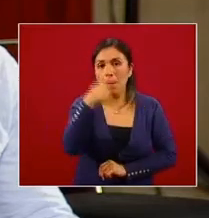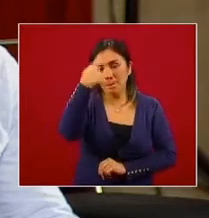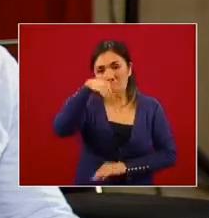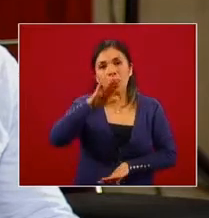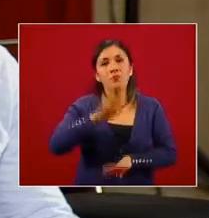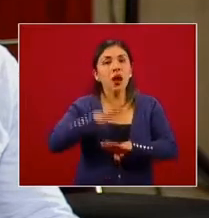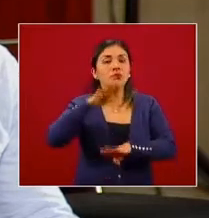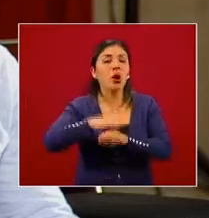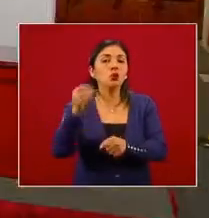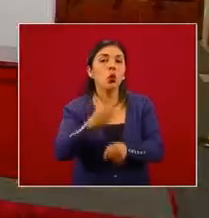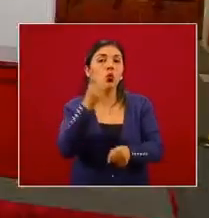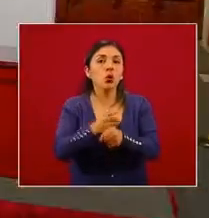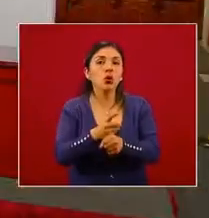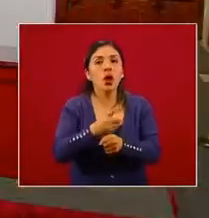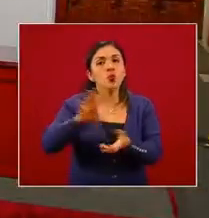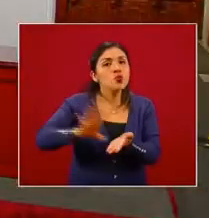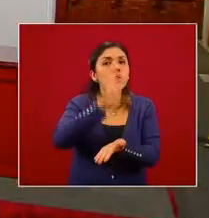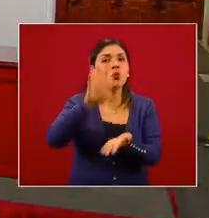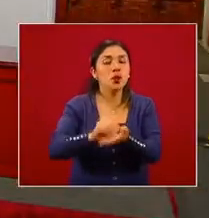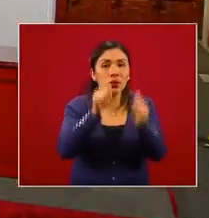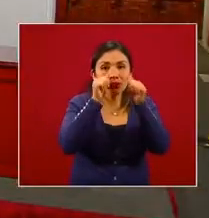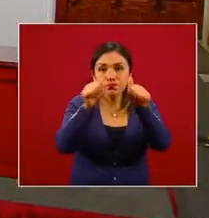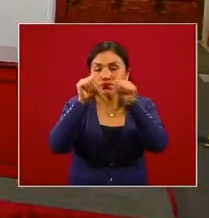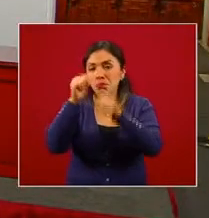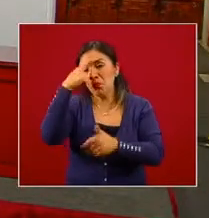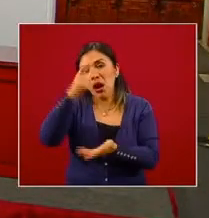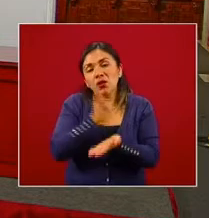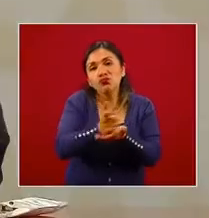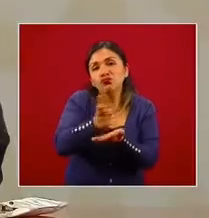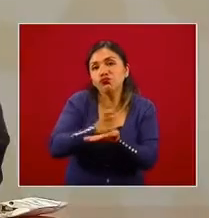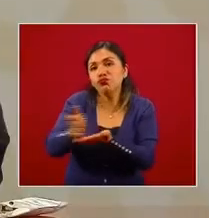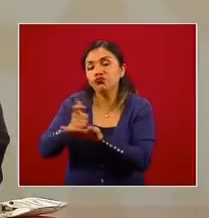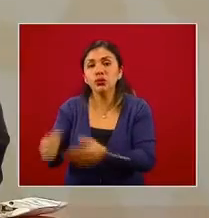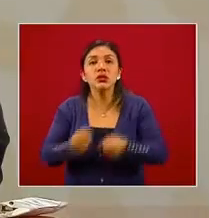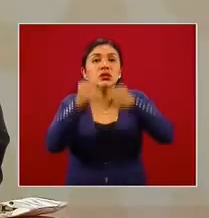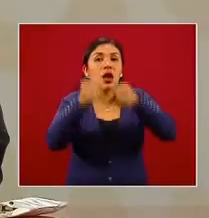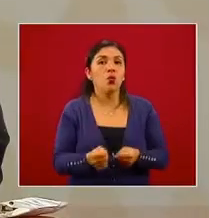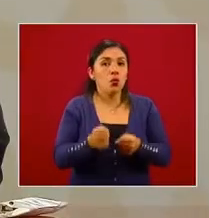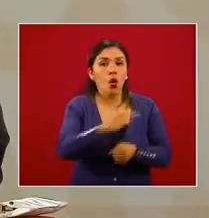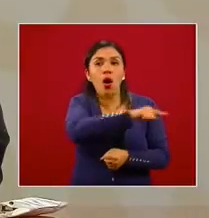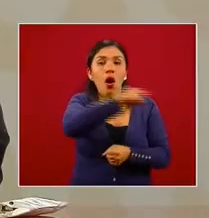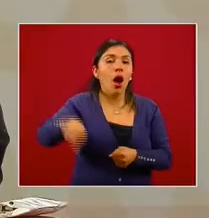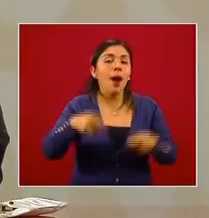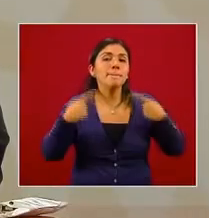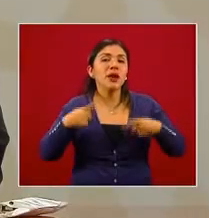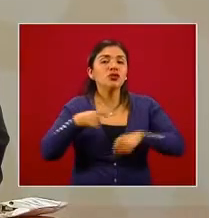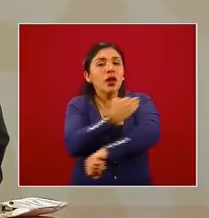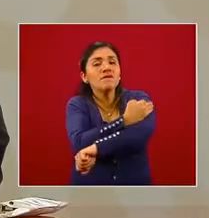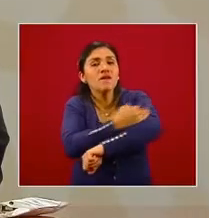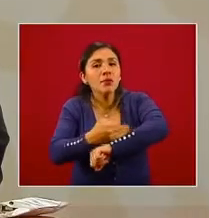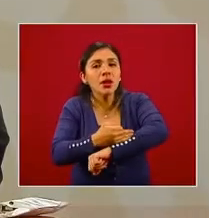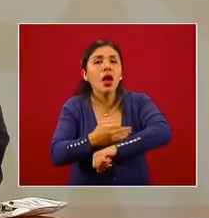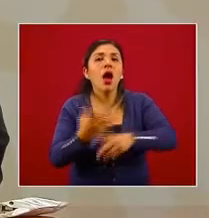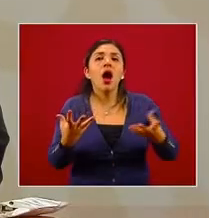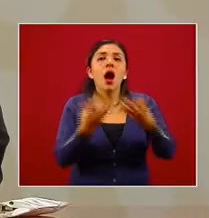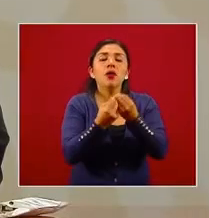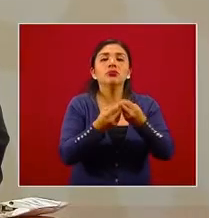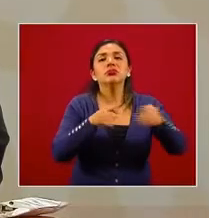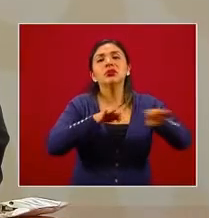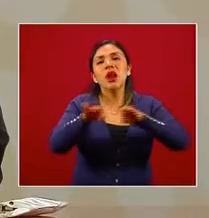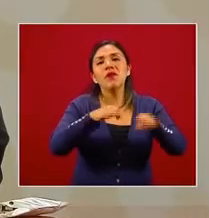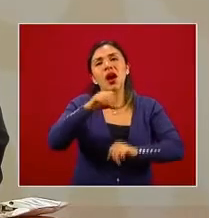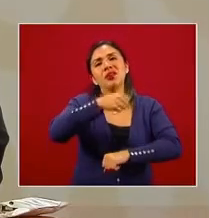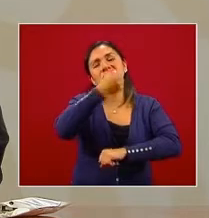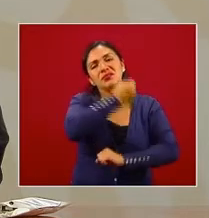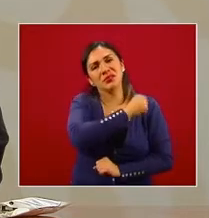can be expedited through bureaucracy to help people get that life